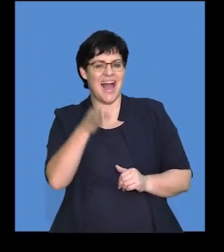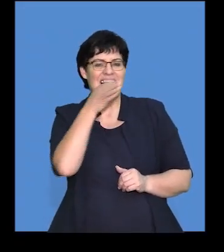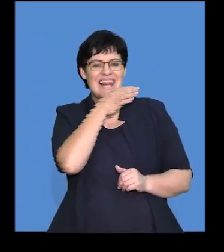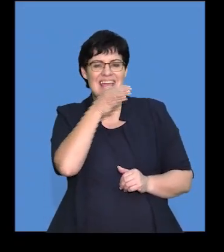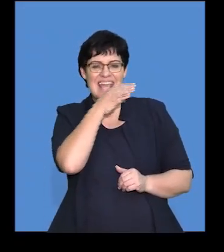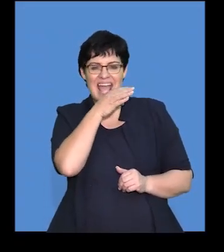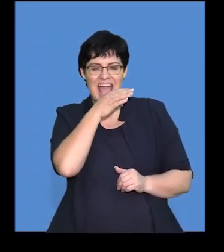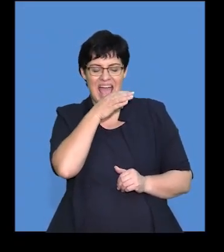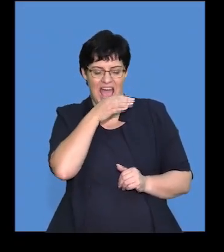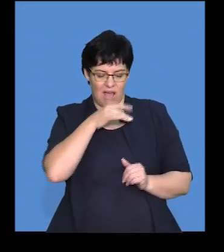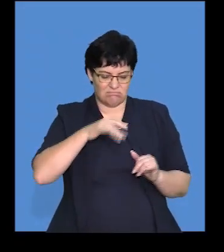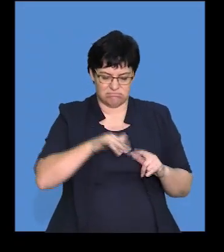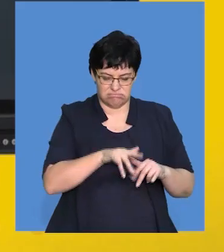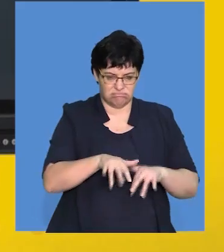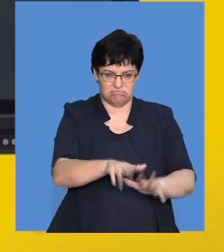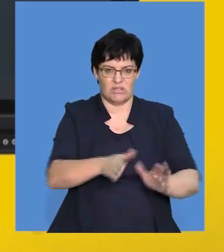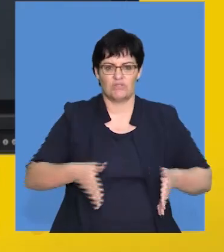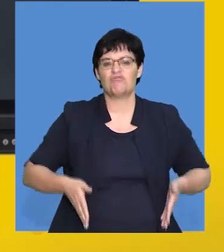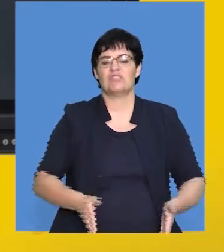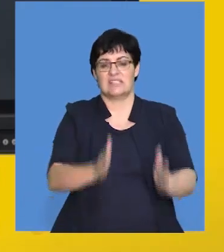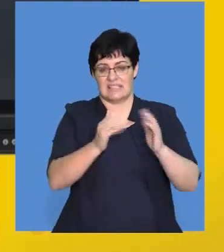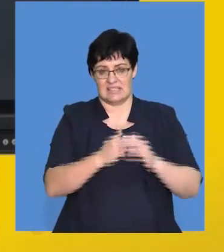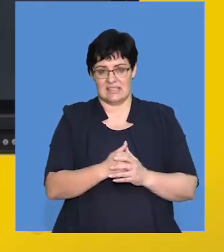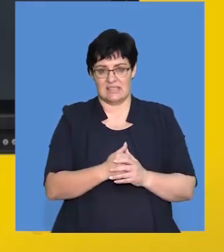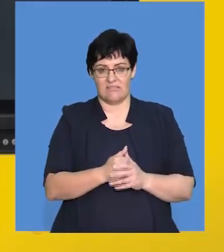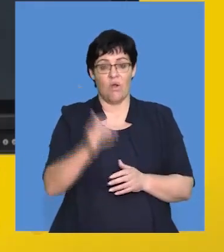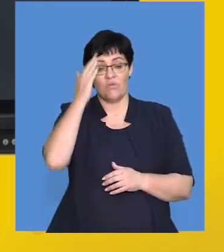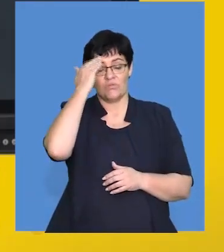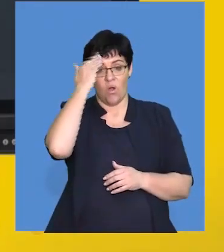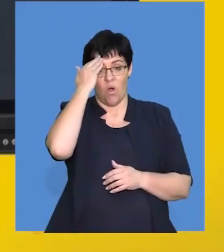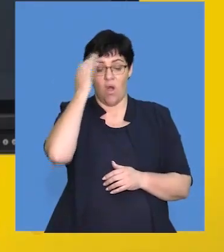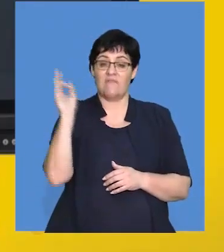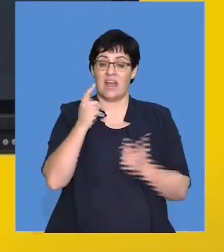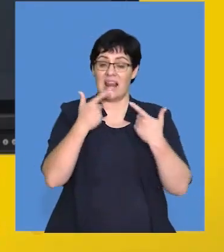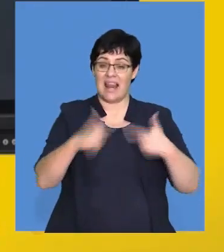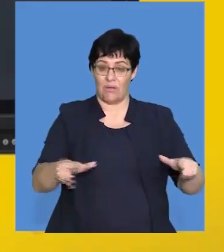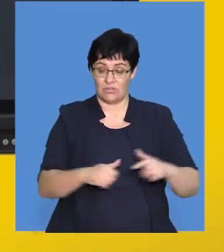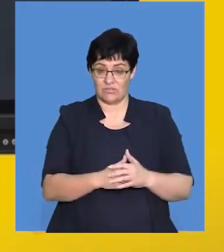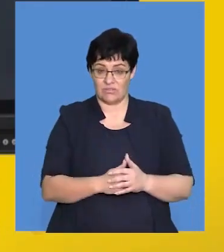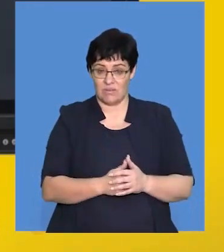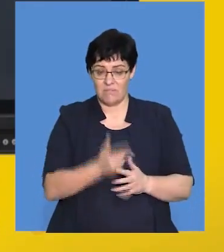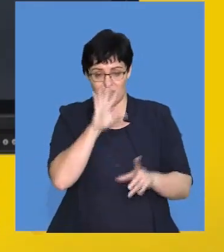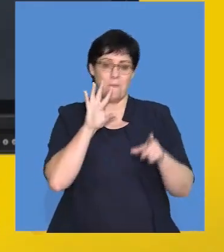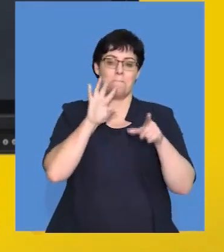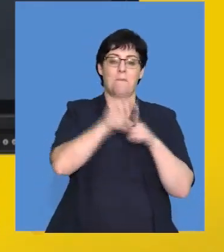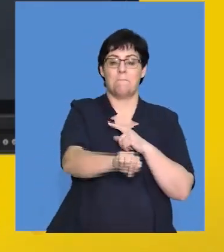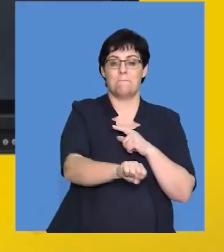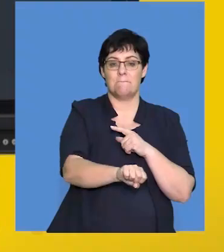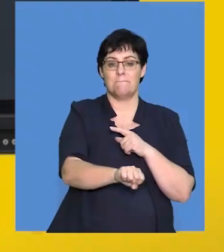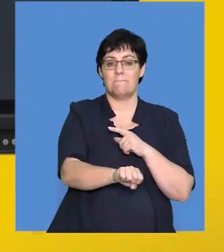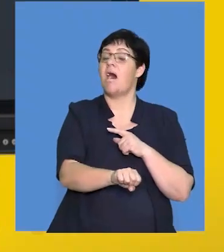liquor running in the streets. If you know your figurative language, you should be able to